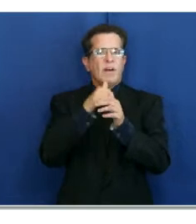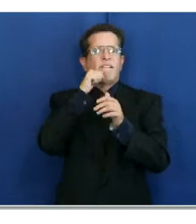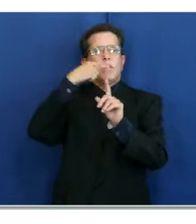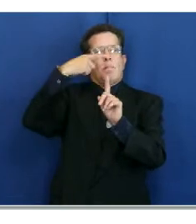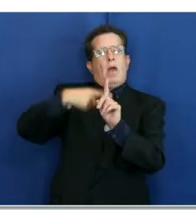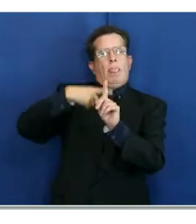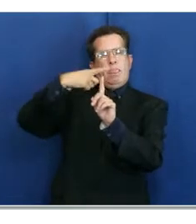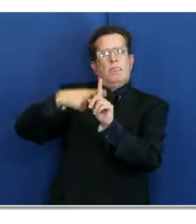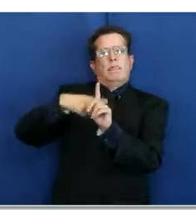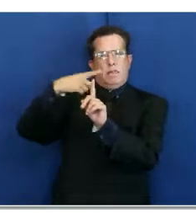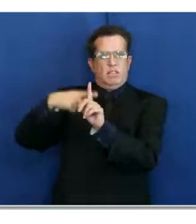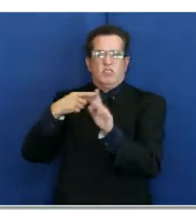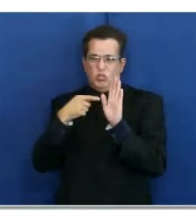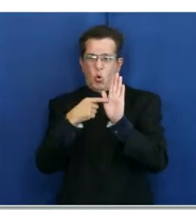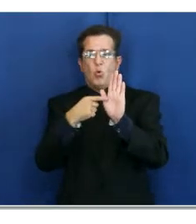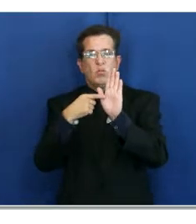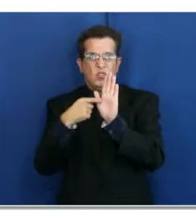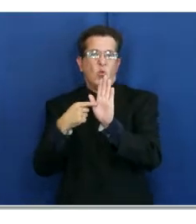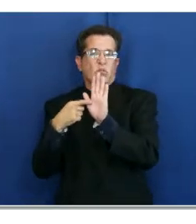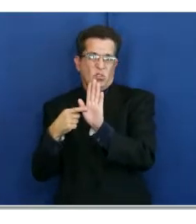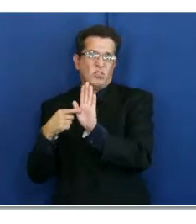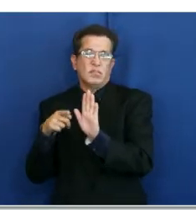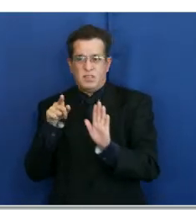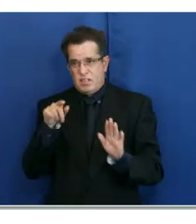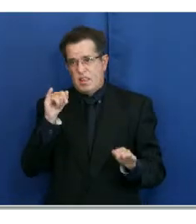the next slide. And this accounts for